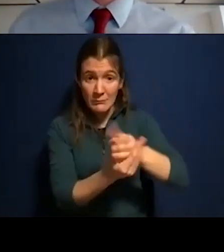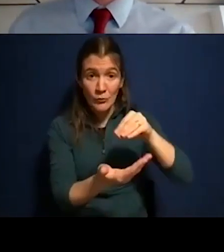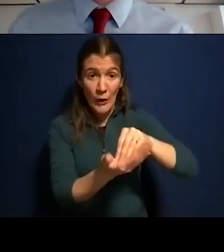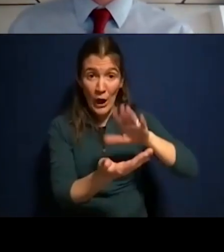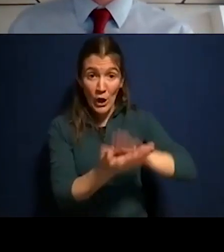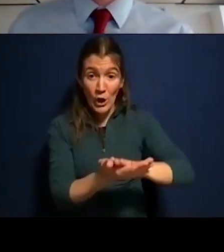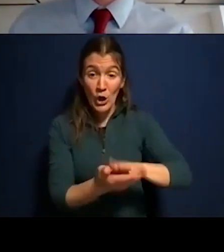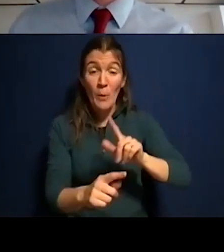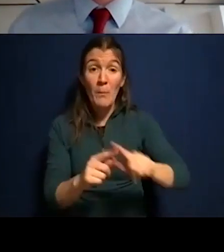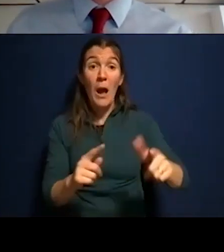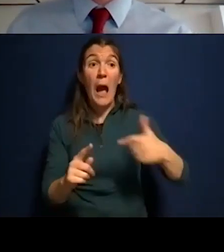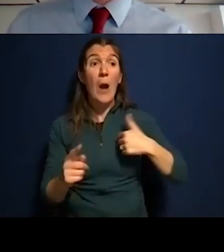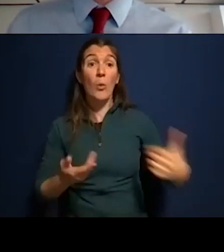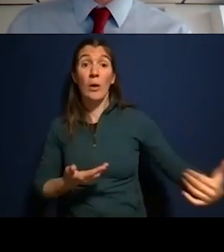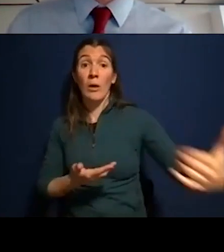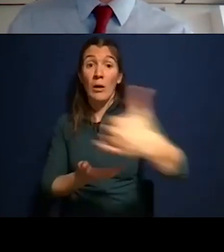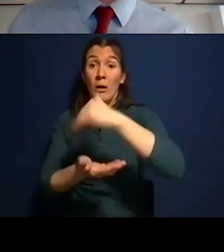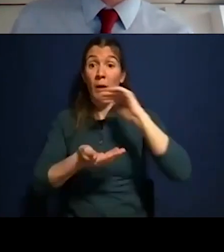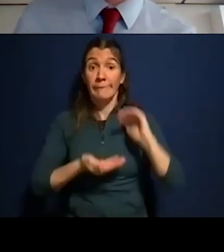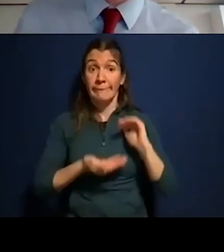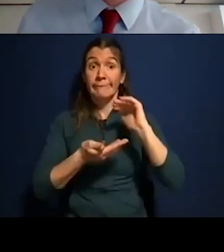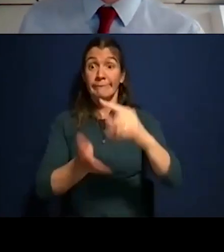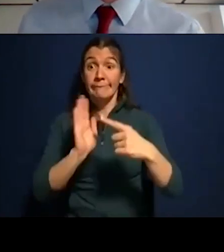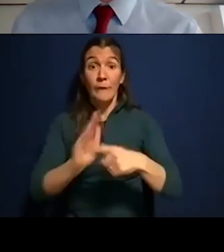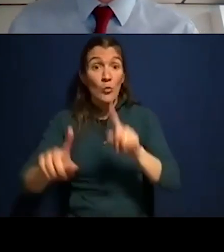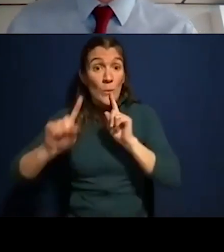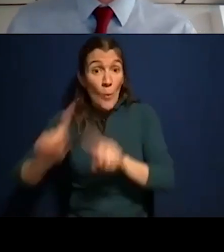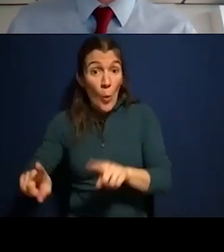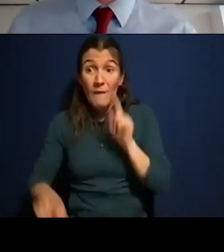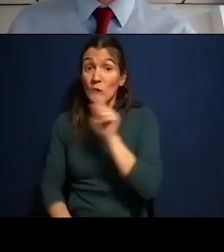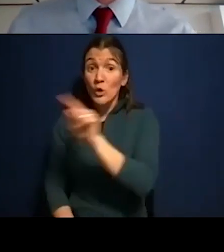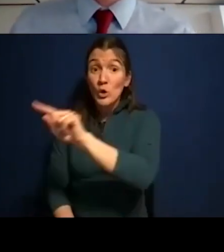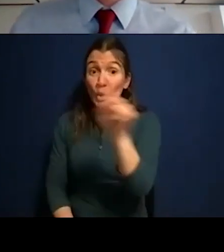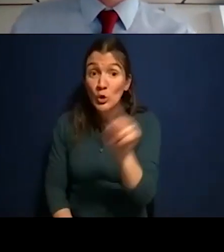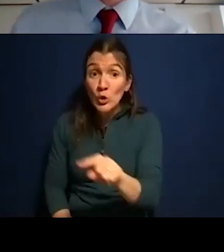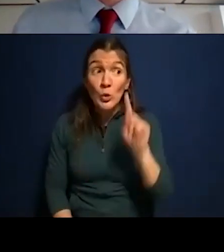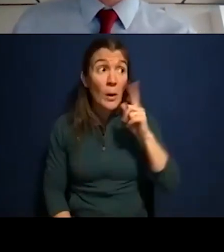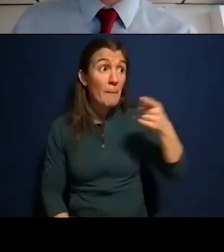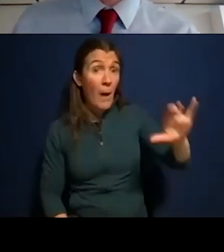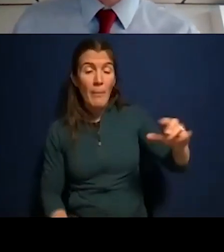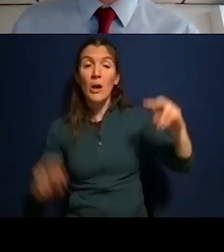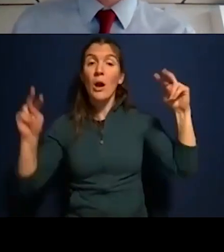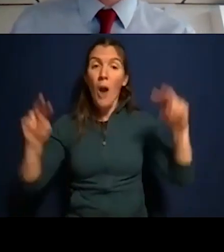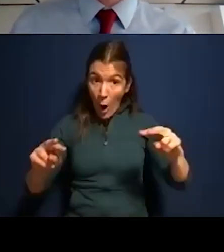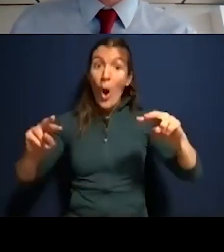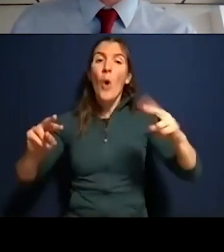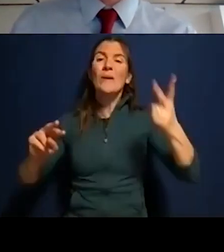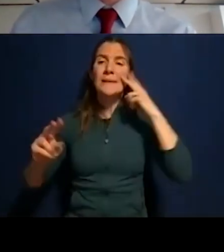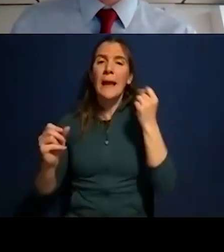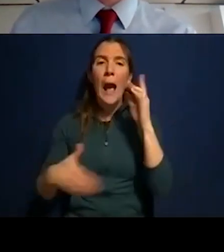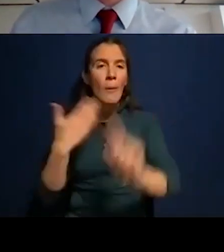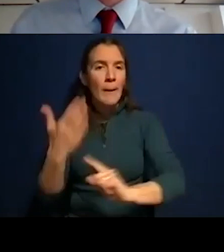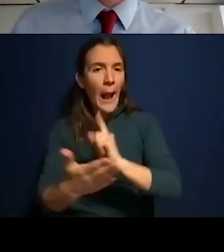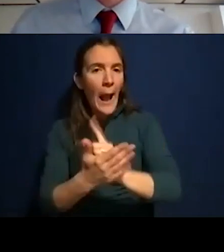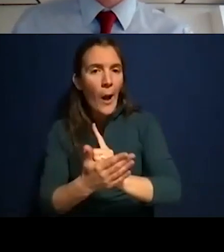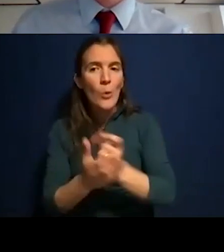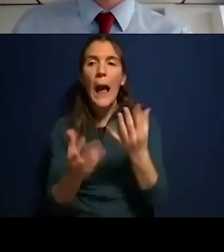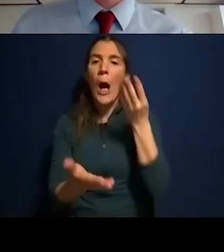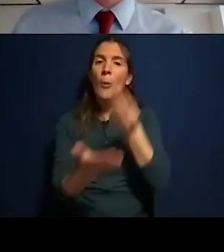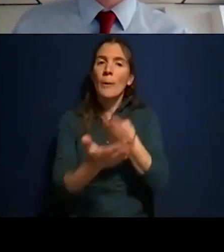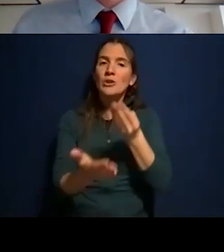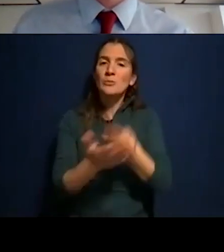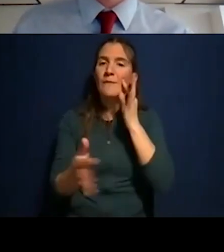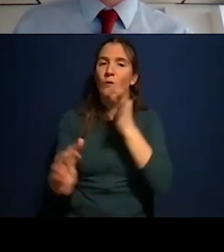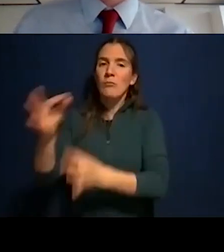you is going to make it easy for you and for the public to understand what the magnitude of this is for this select